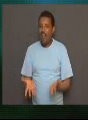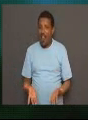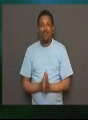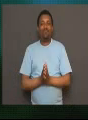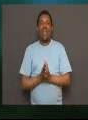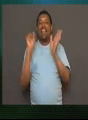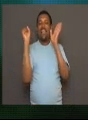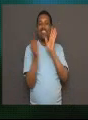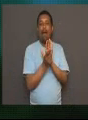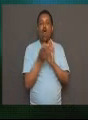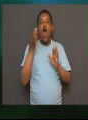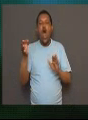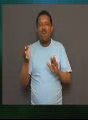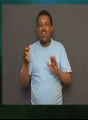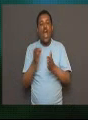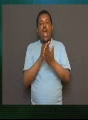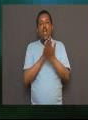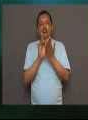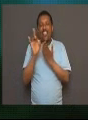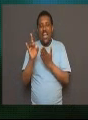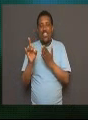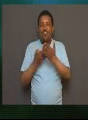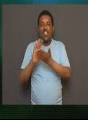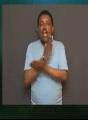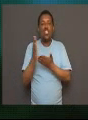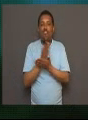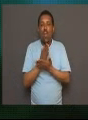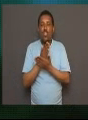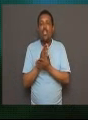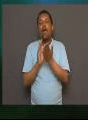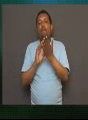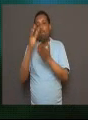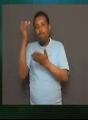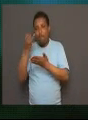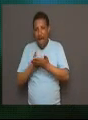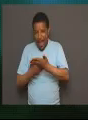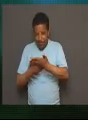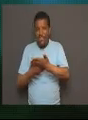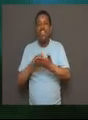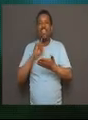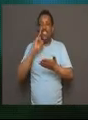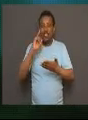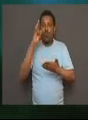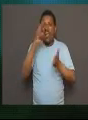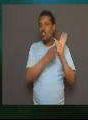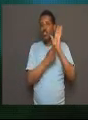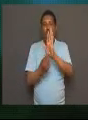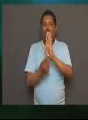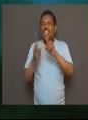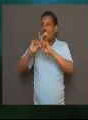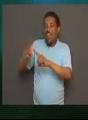An example of a qualitative distribution map is one that shows